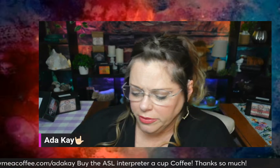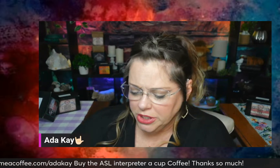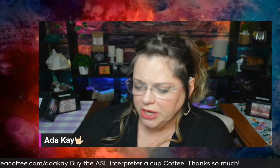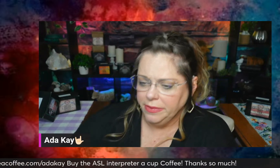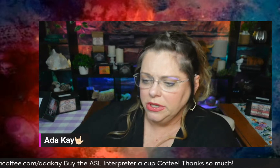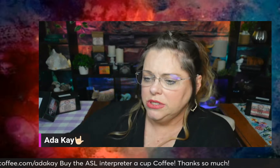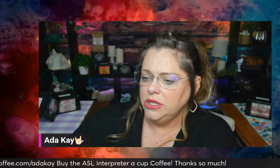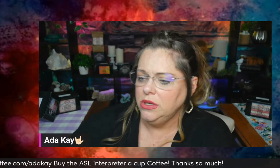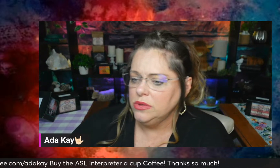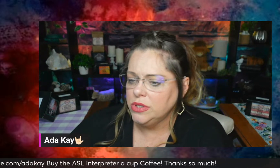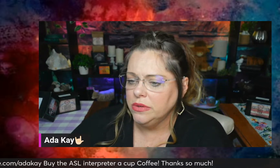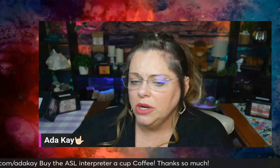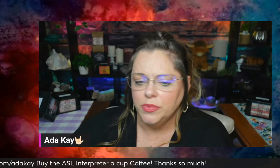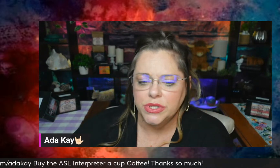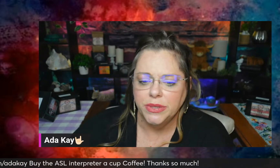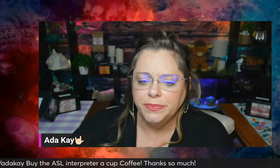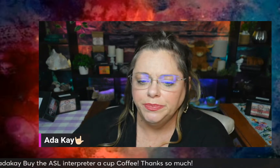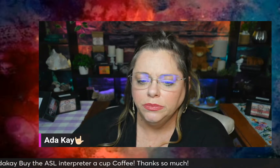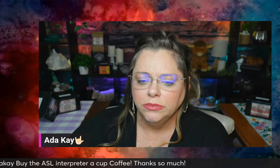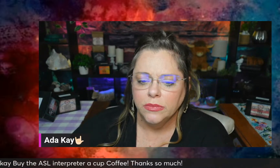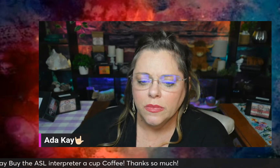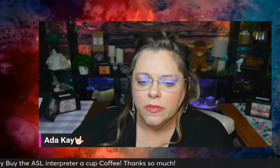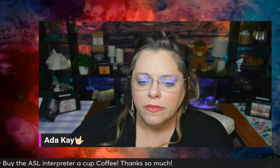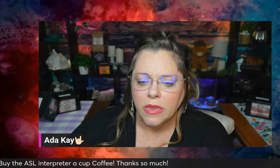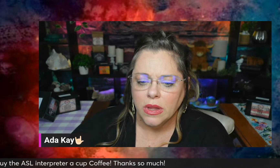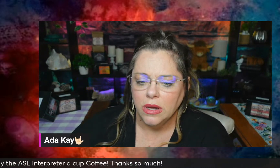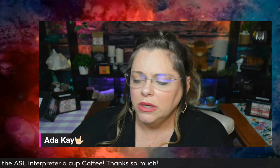Pray for my chaplain as he goes and helps them.